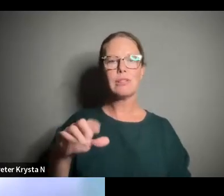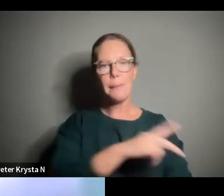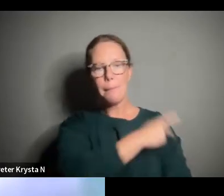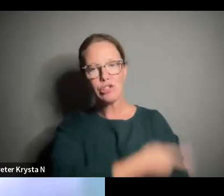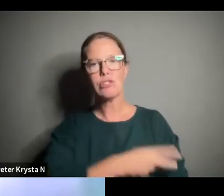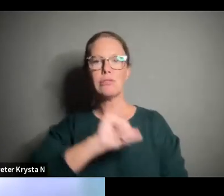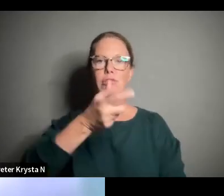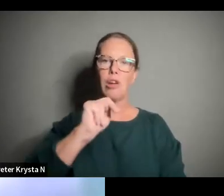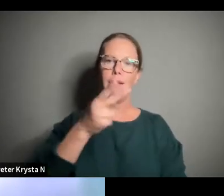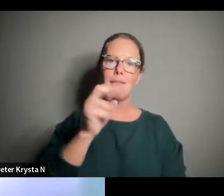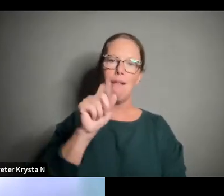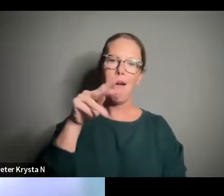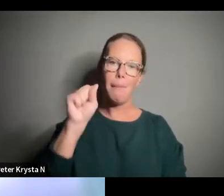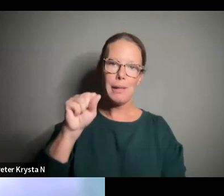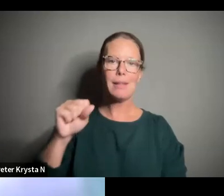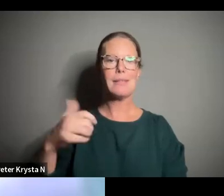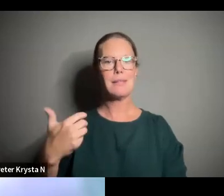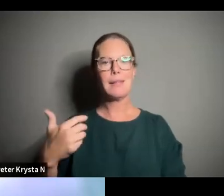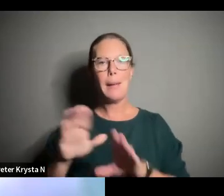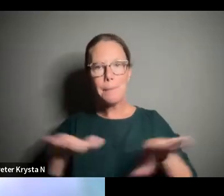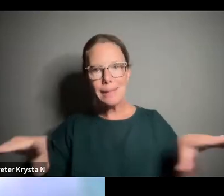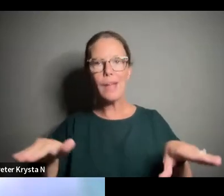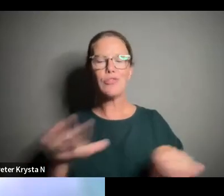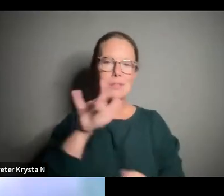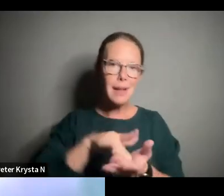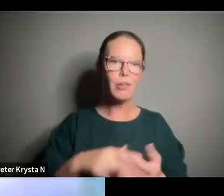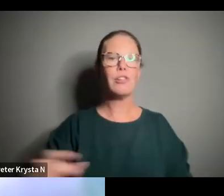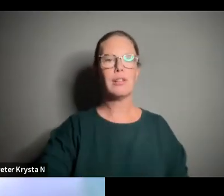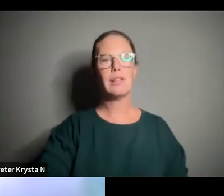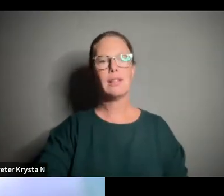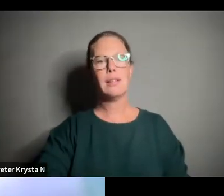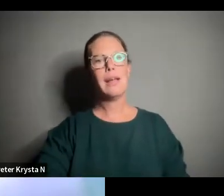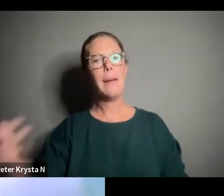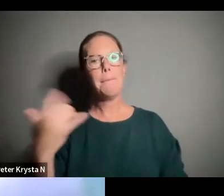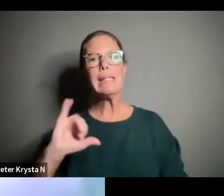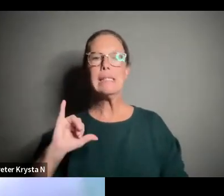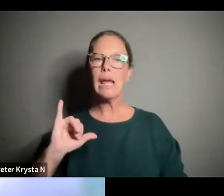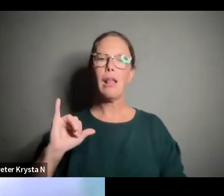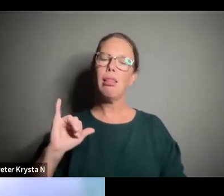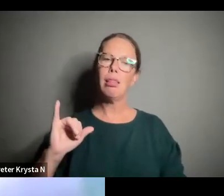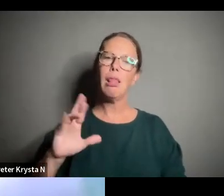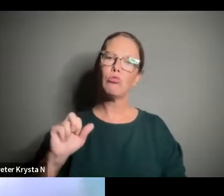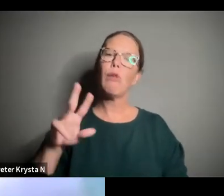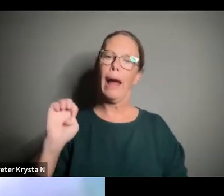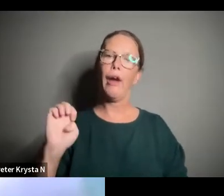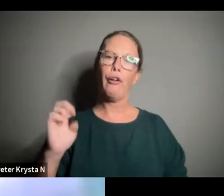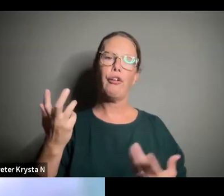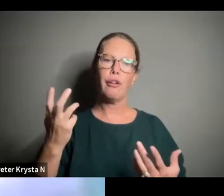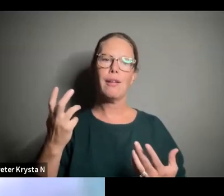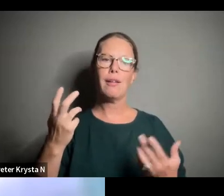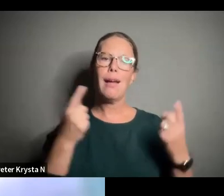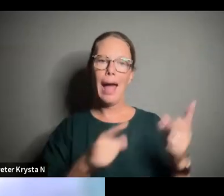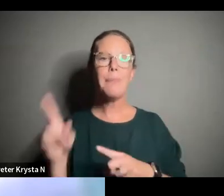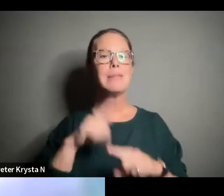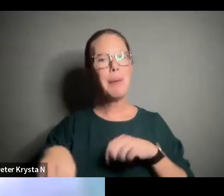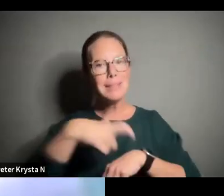Center. But other areas, there's not taken off like we'd like, because it's still a relatively rare. But I think, and again, it takes